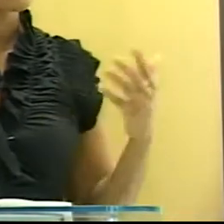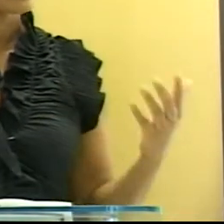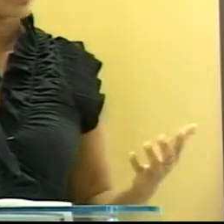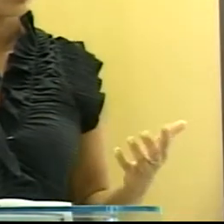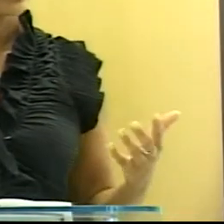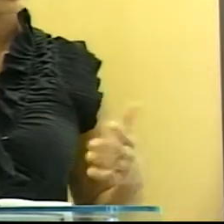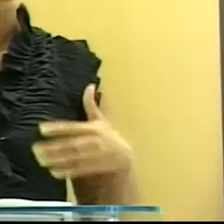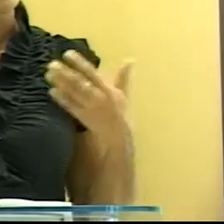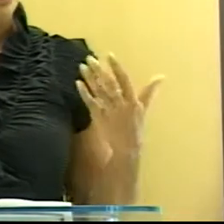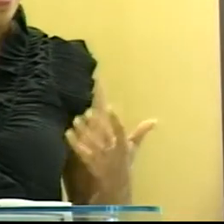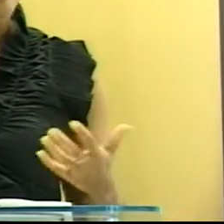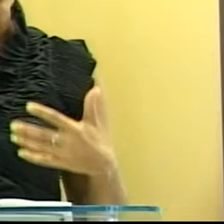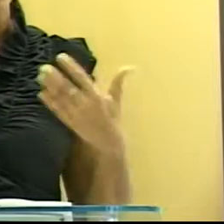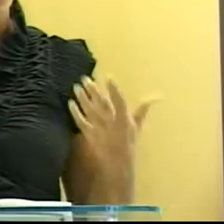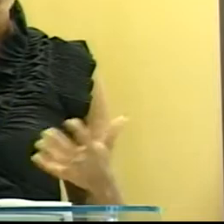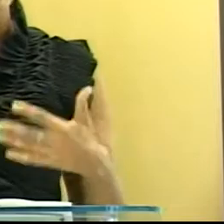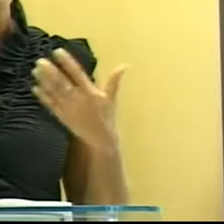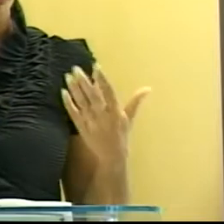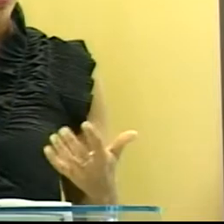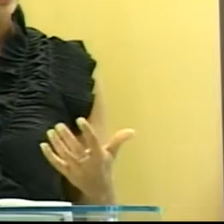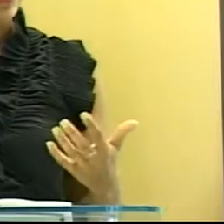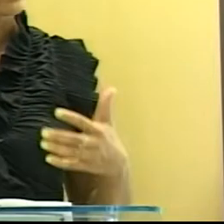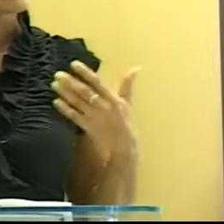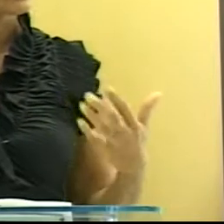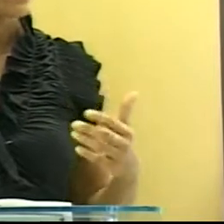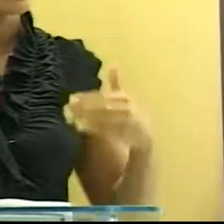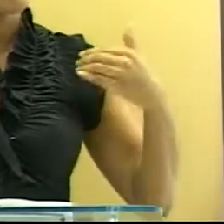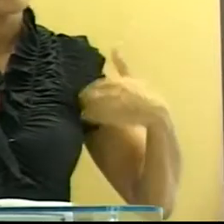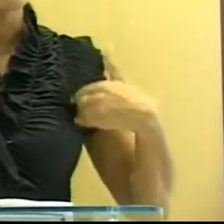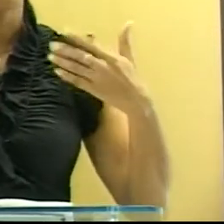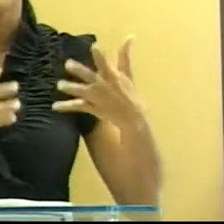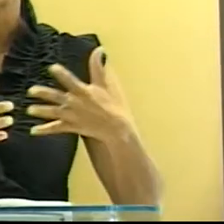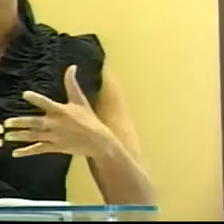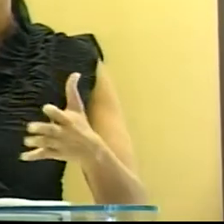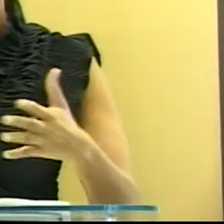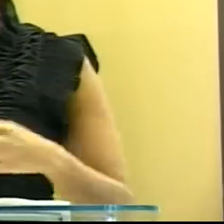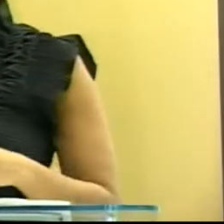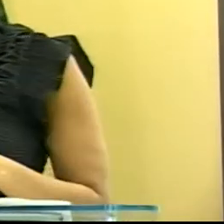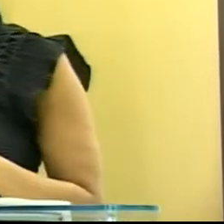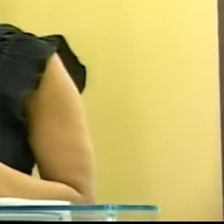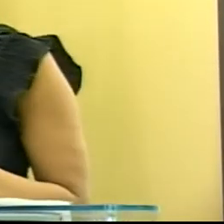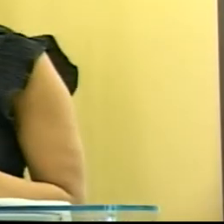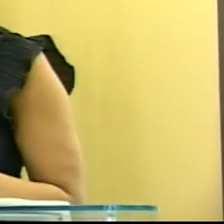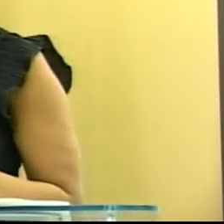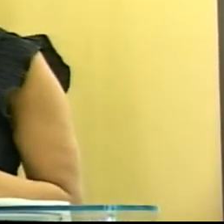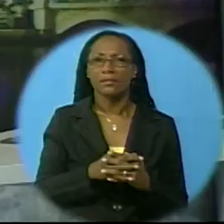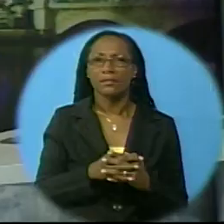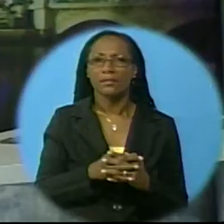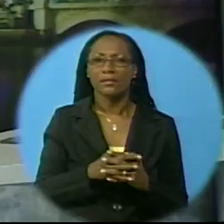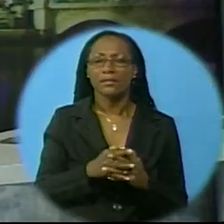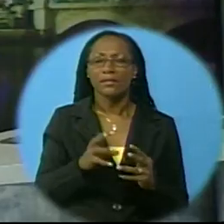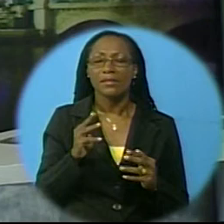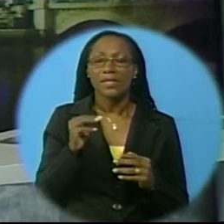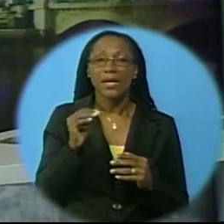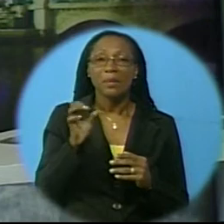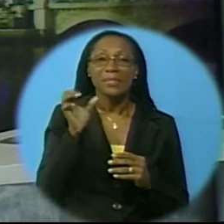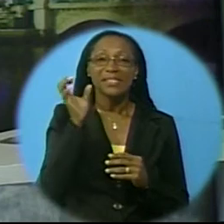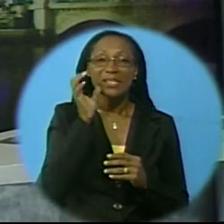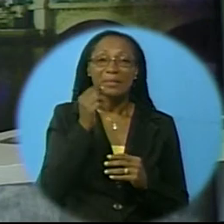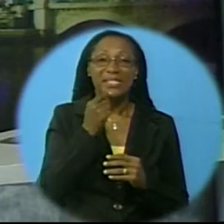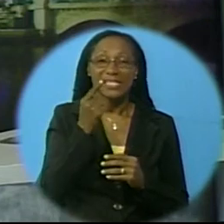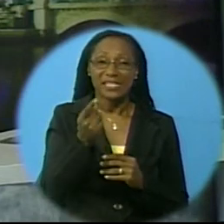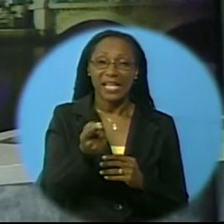to jurisdictions that have a quality product that says, this makes sense for me to go here? Ms. Cummins